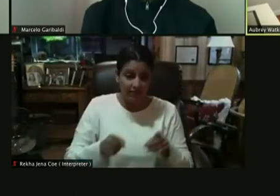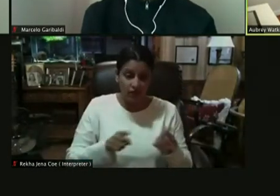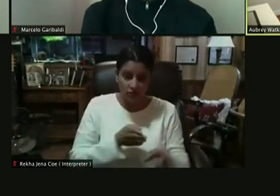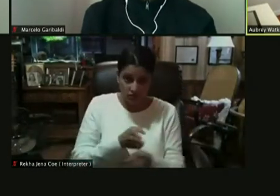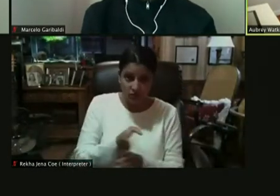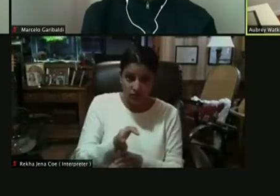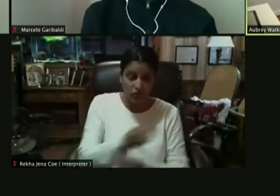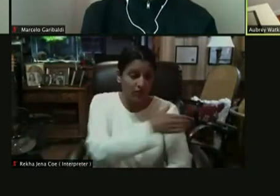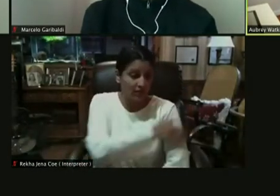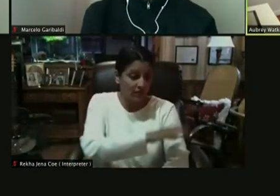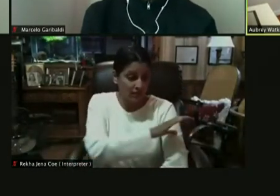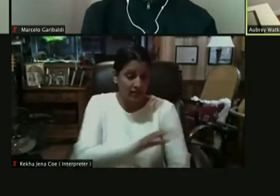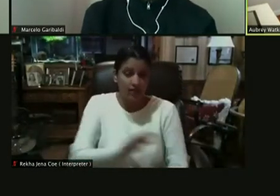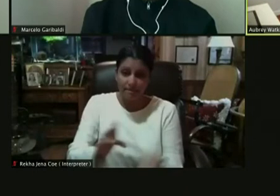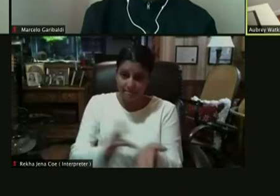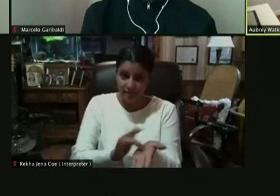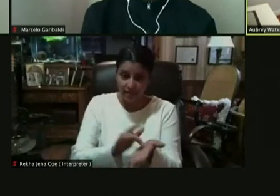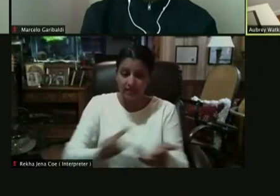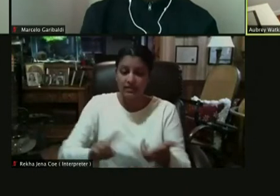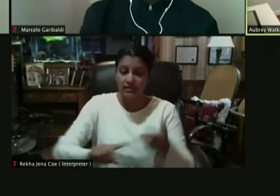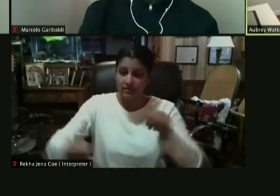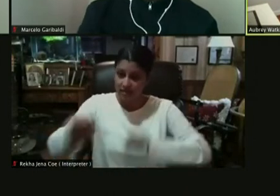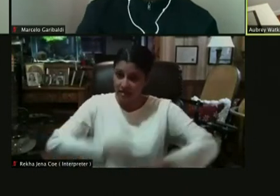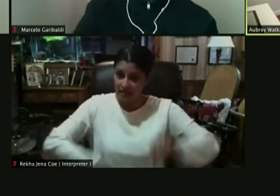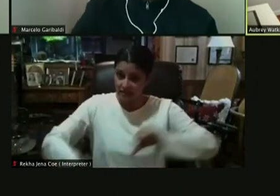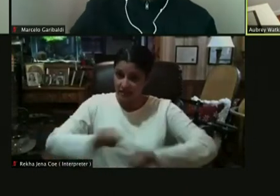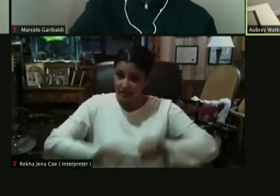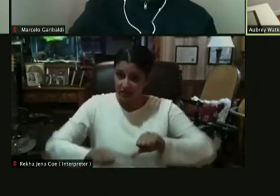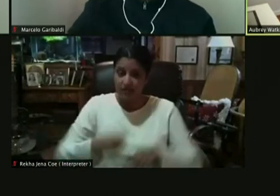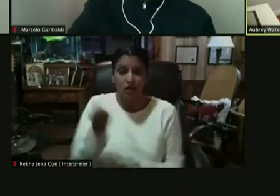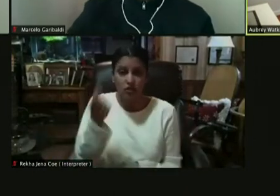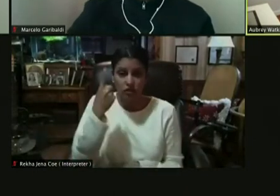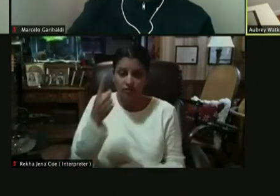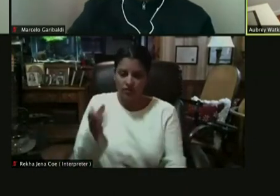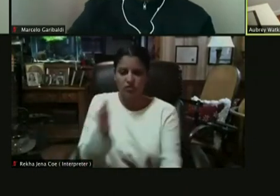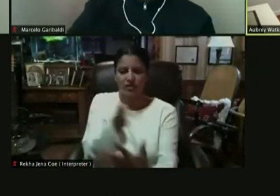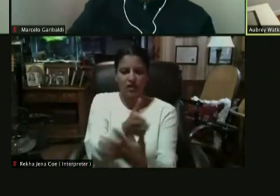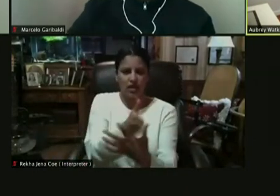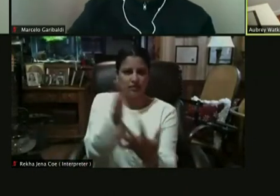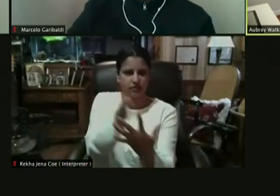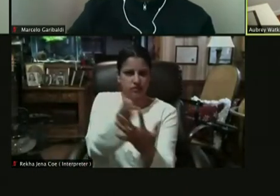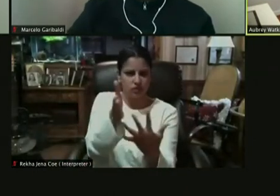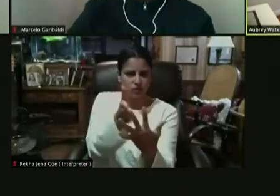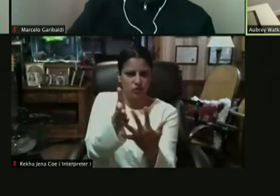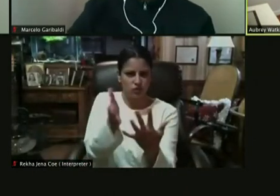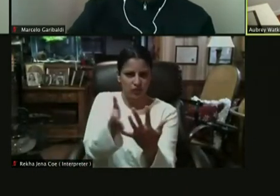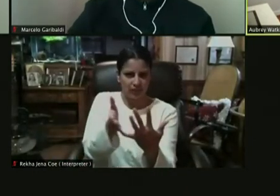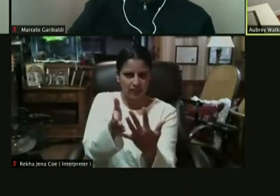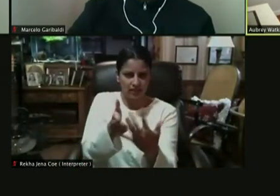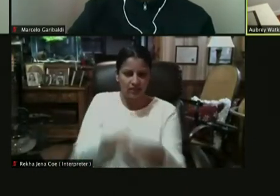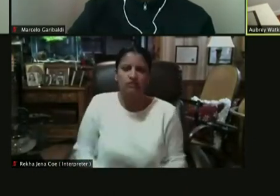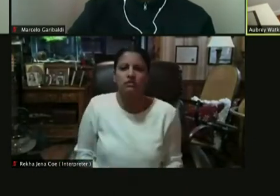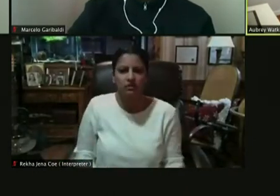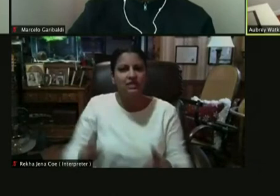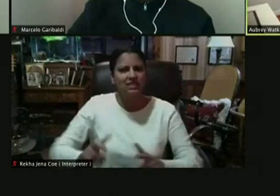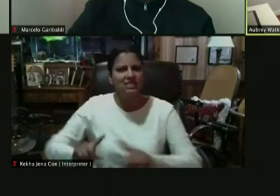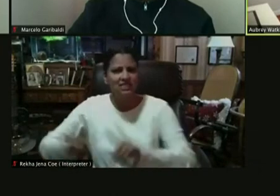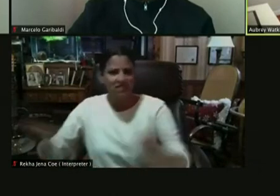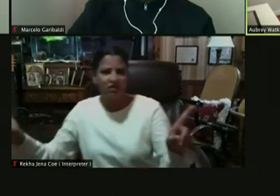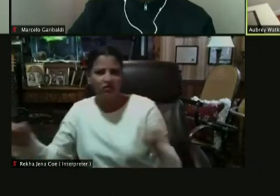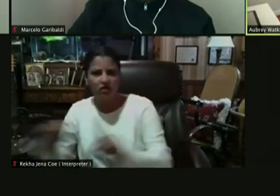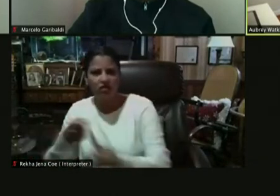medically, scientifically oriented, there's a whole lot of in between for people who do things very different from what we do, but are a part